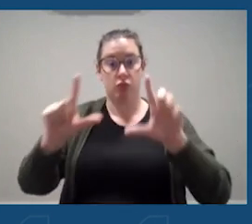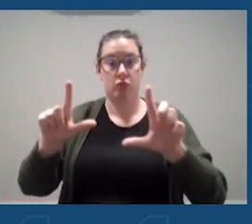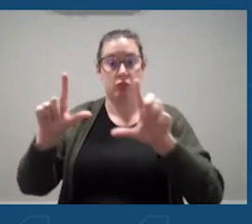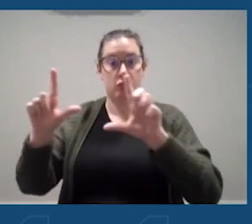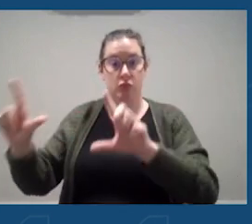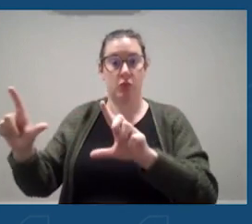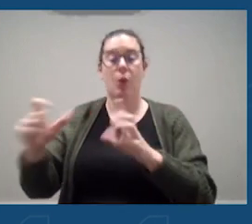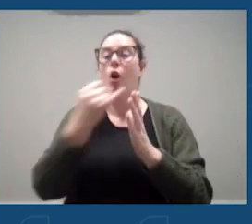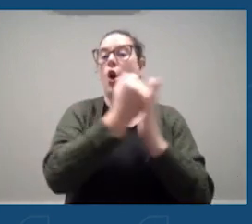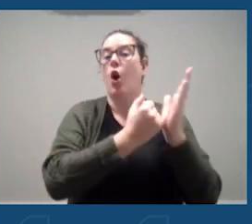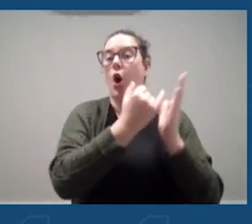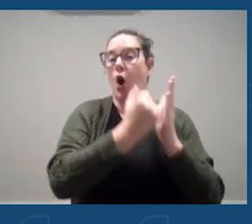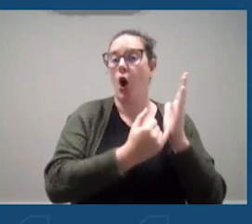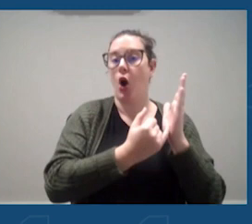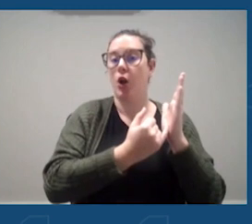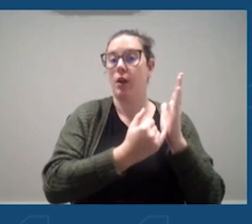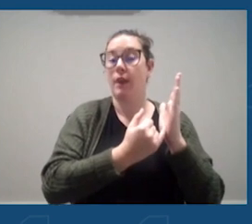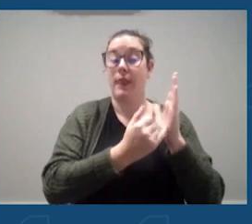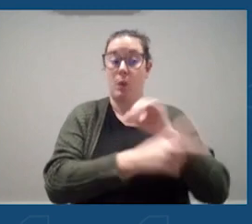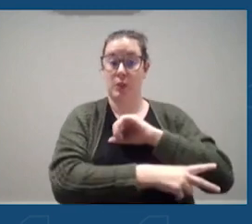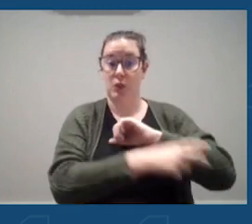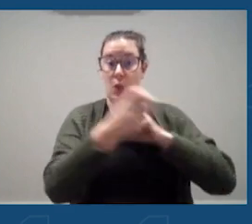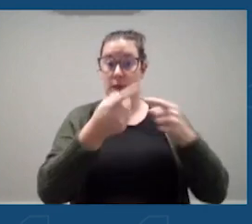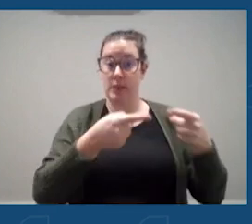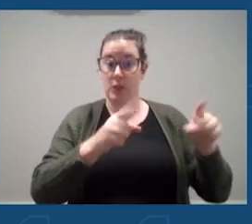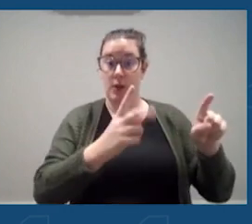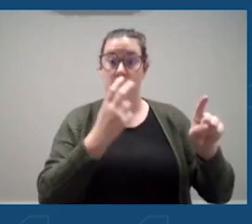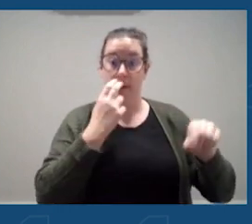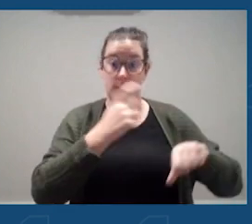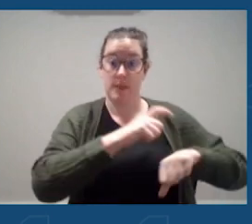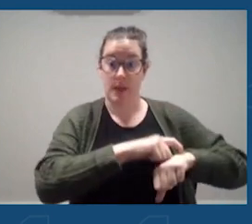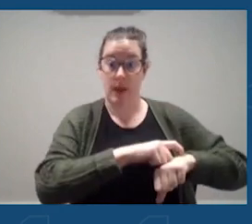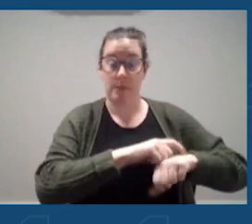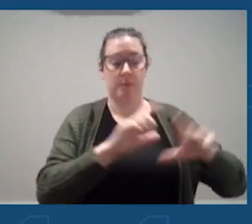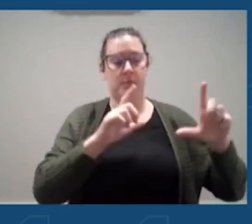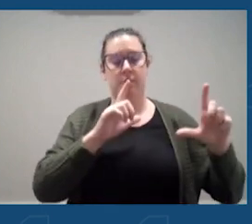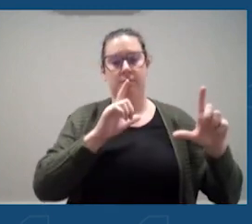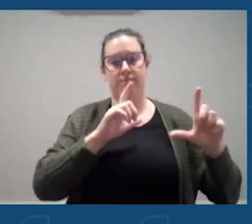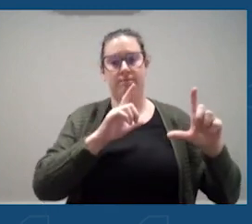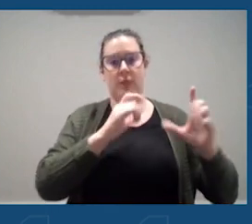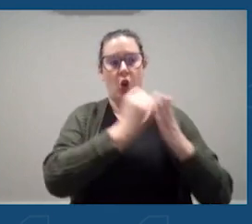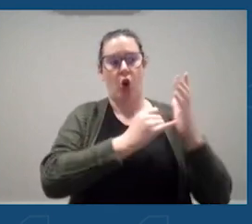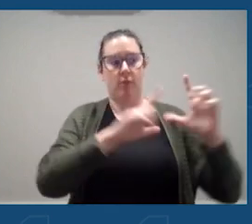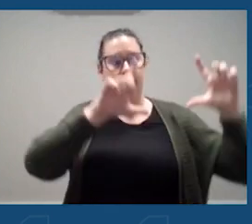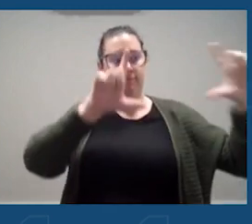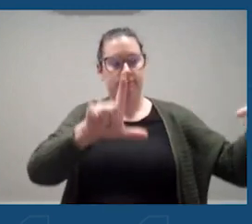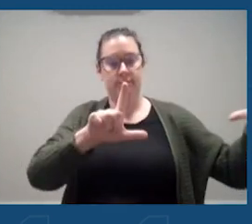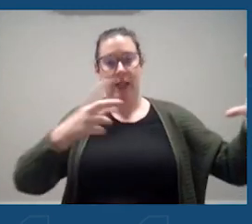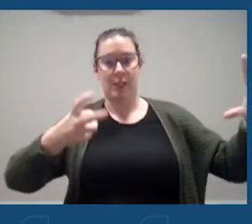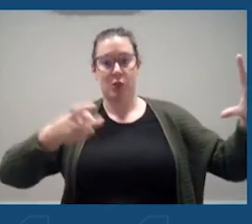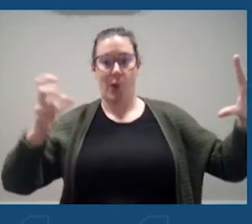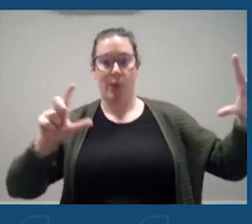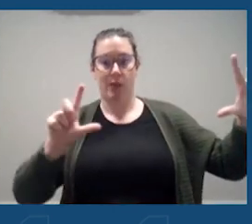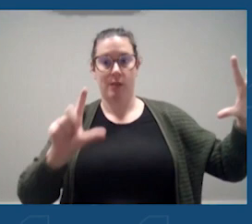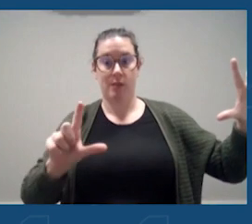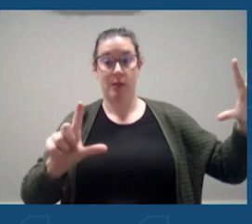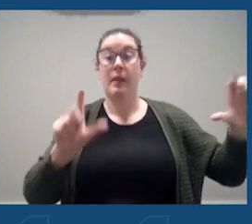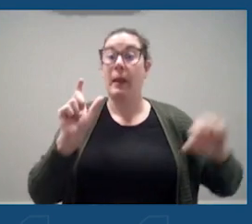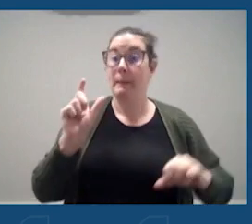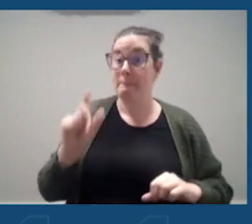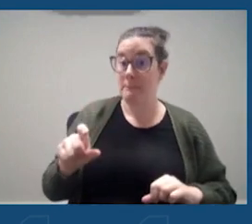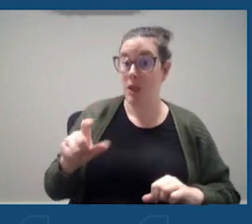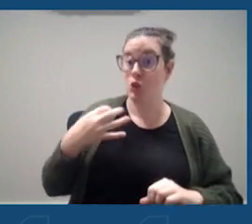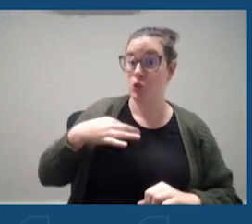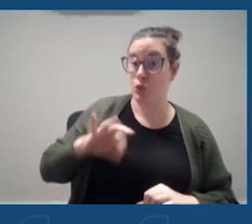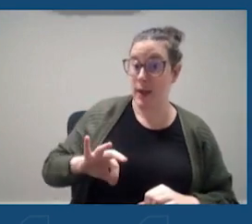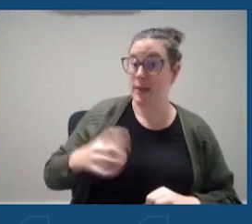artworks that were stolen during the Nazi era in Europe. They have to give credit. They didn't go buy these somewhere. These were stolen. They're stolen from